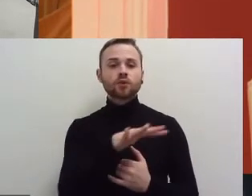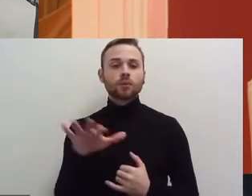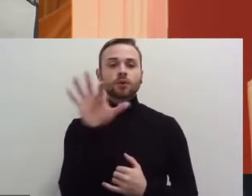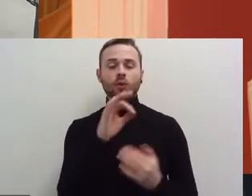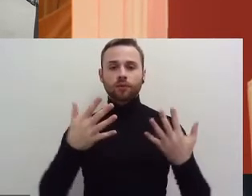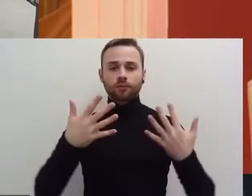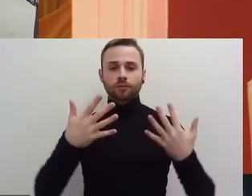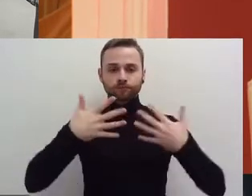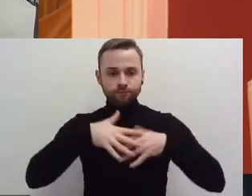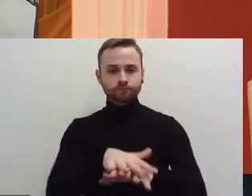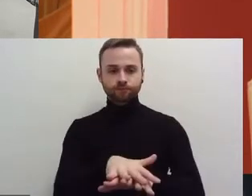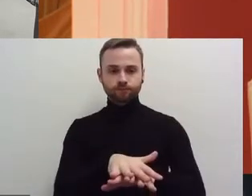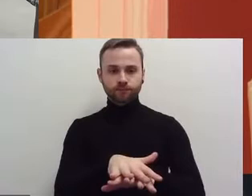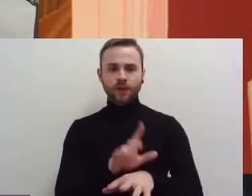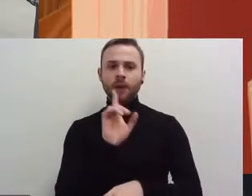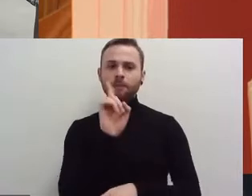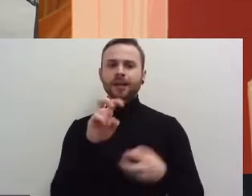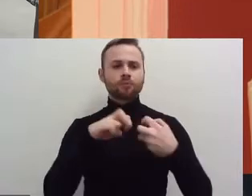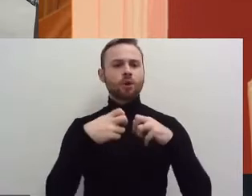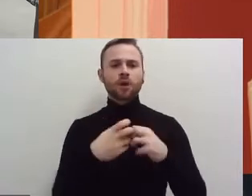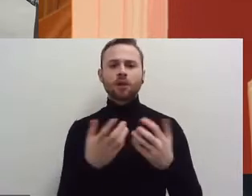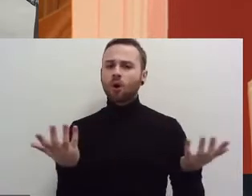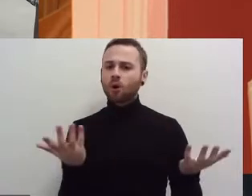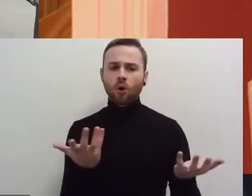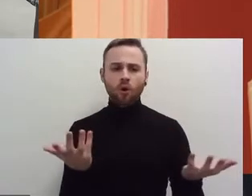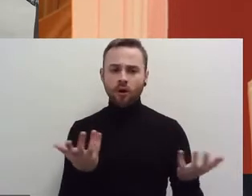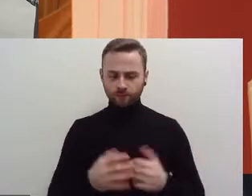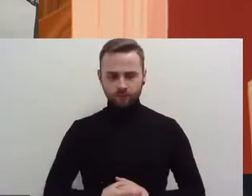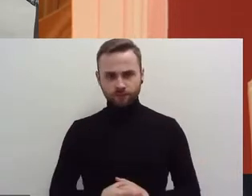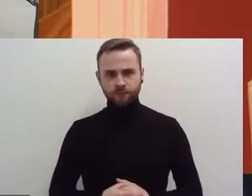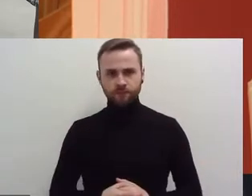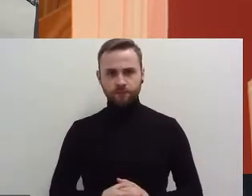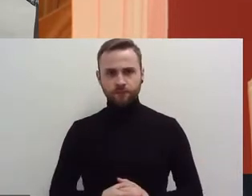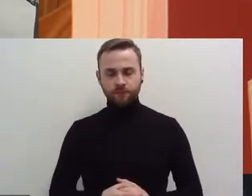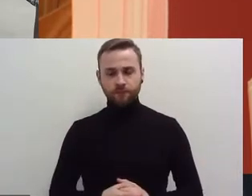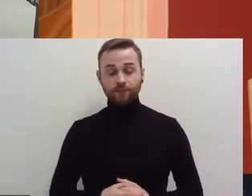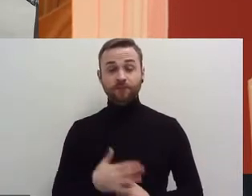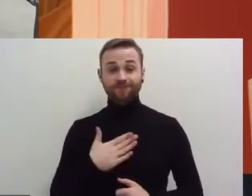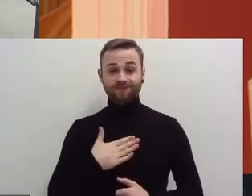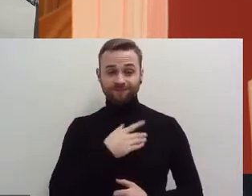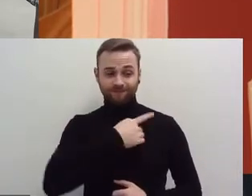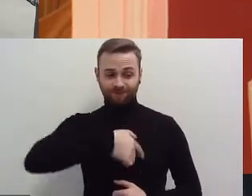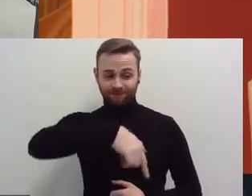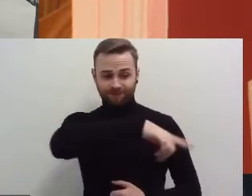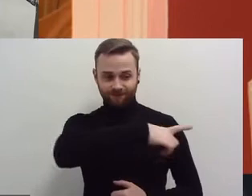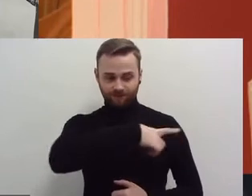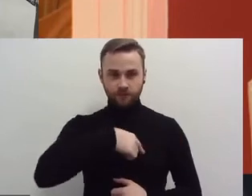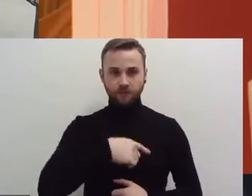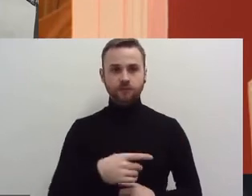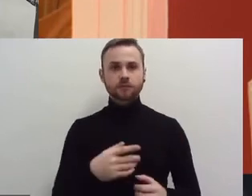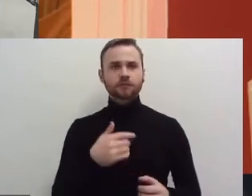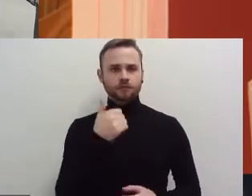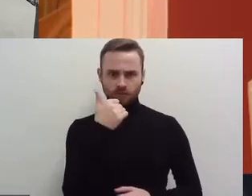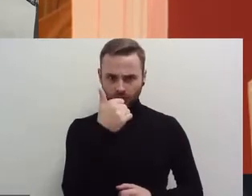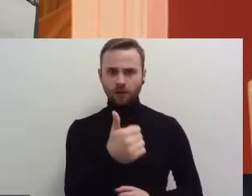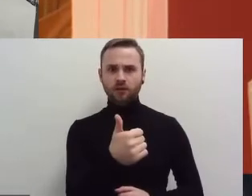the image that we, majority, are the good ones, and there is a few of them that are not